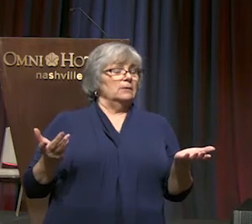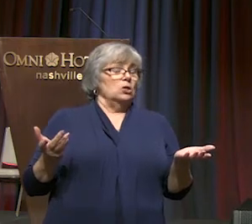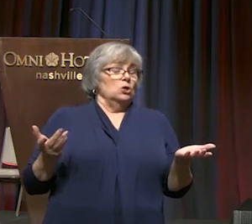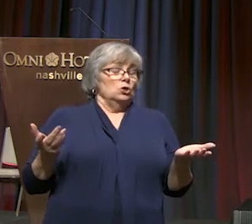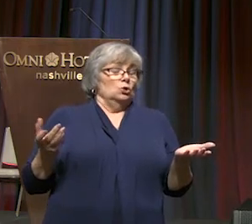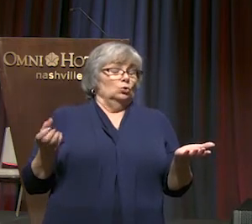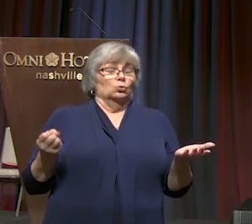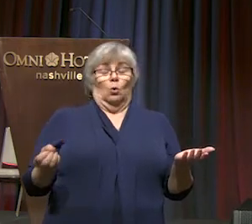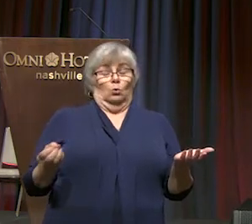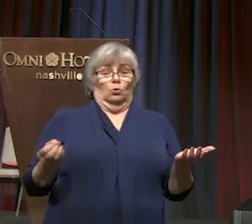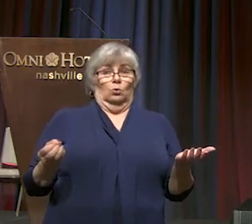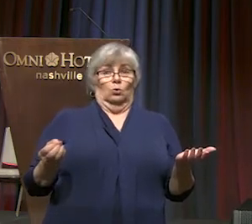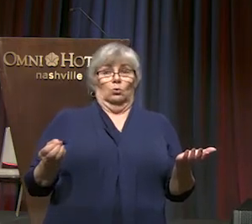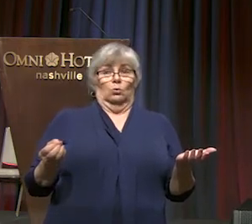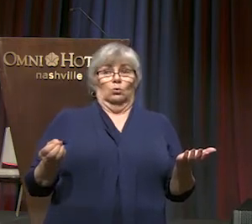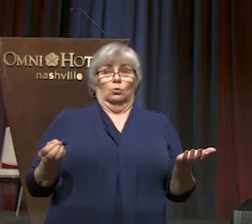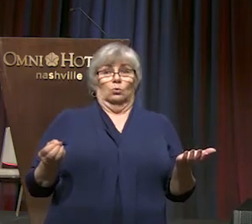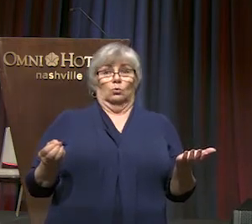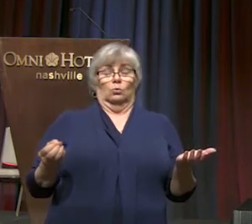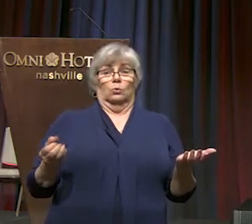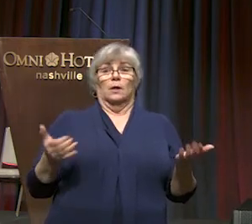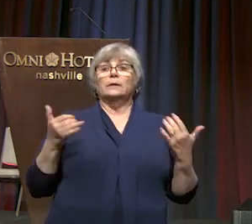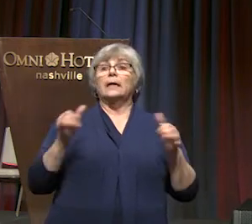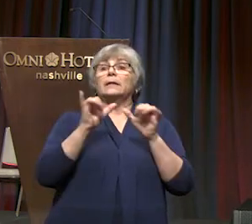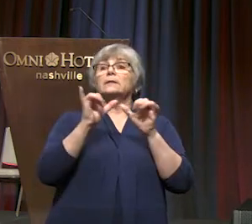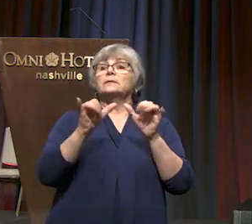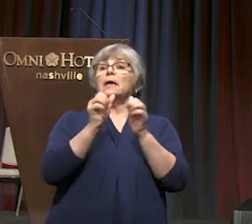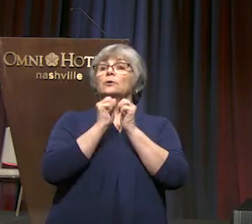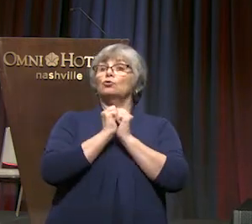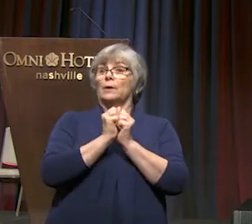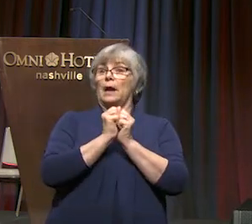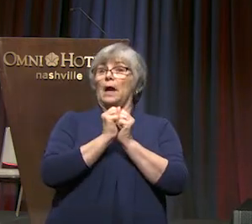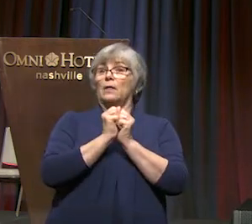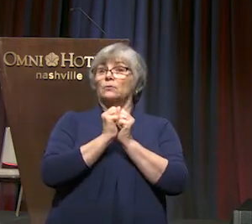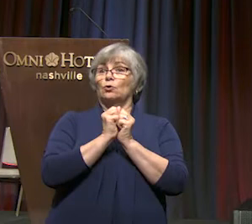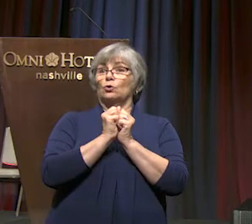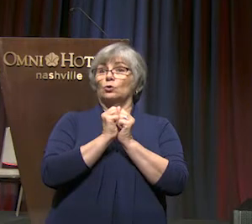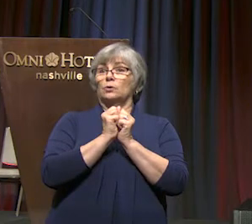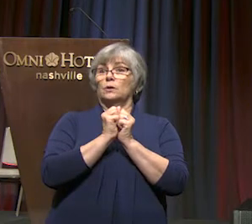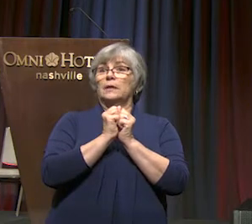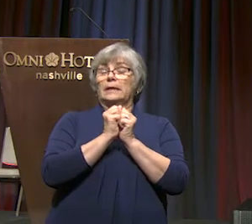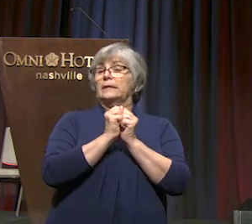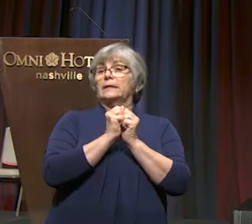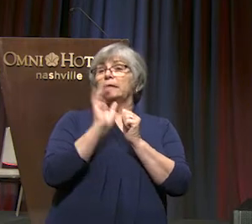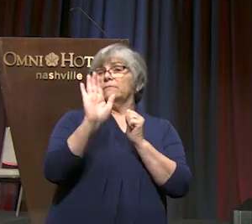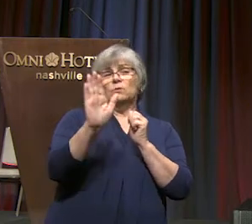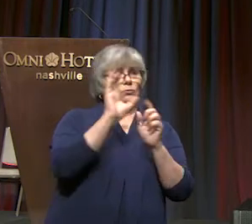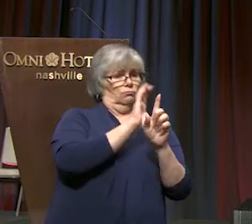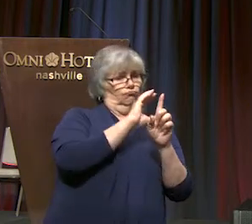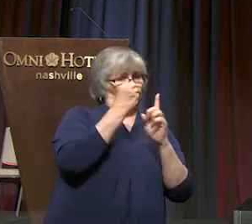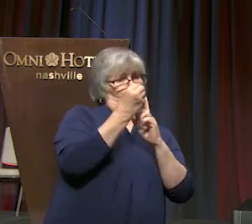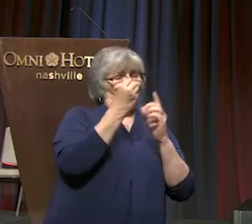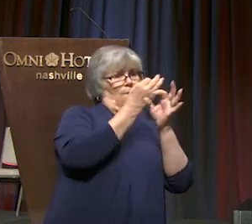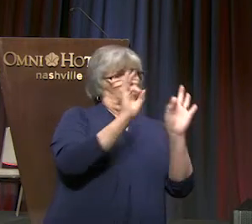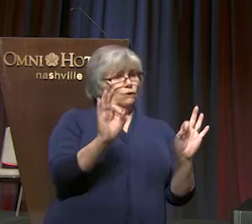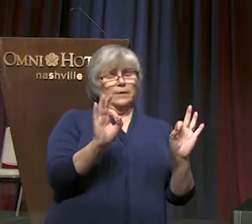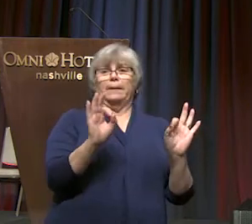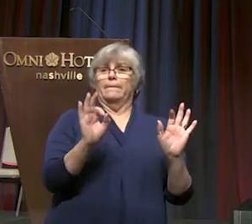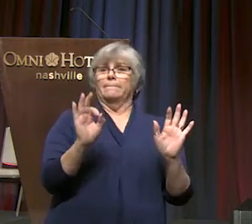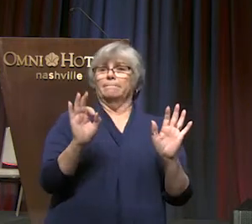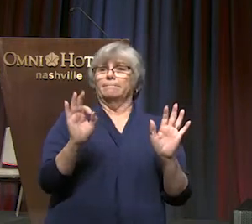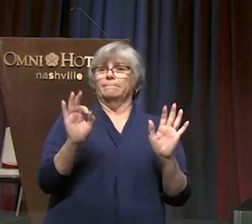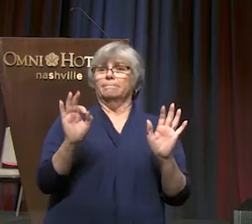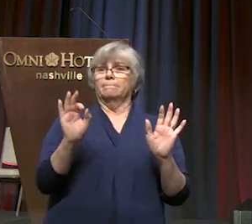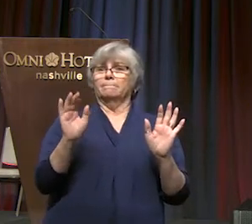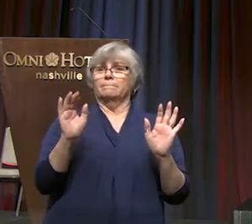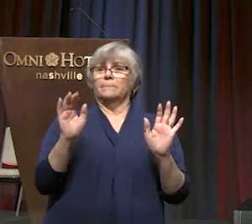So, let us stay together, give each other contextual freedom, or if we can't,